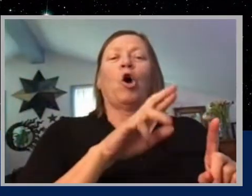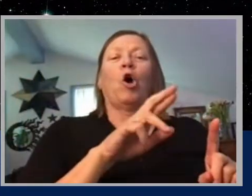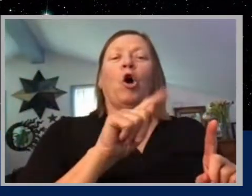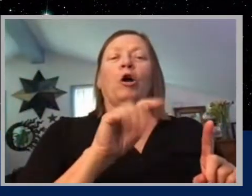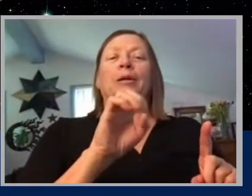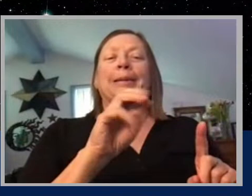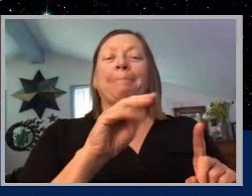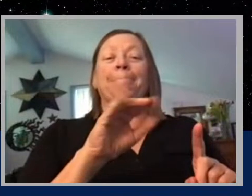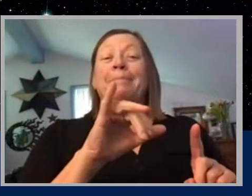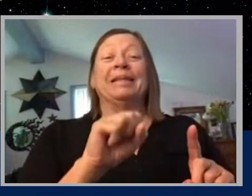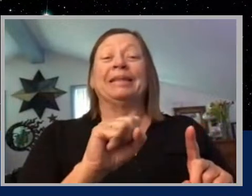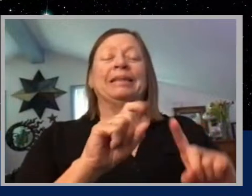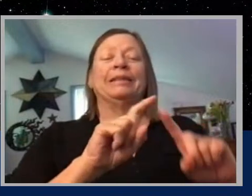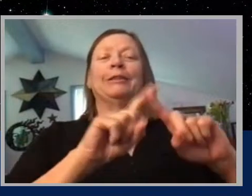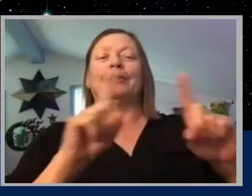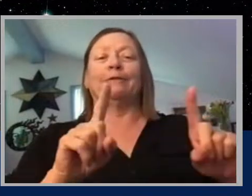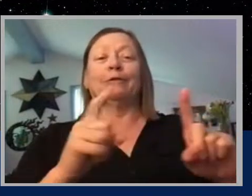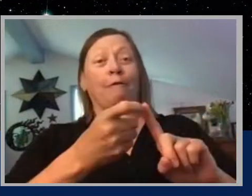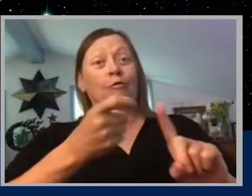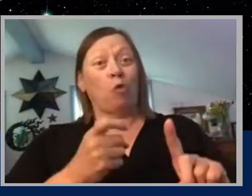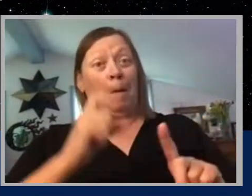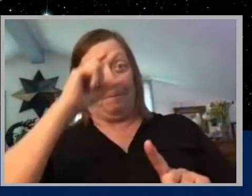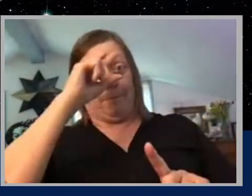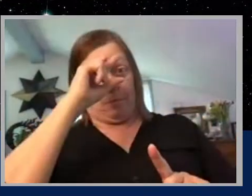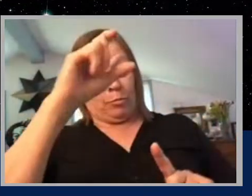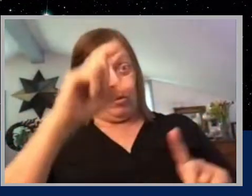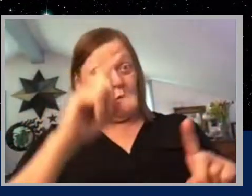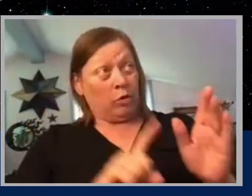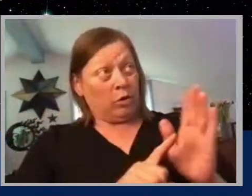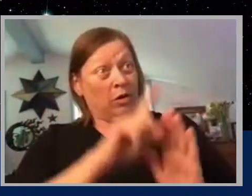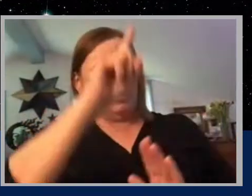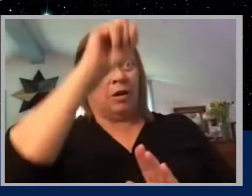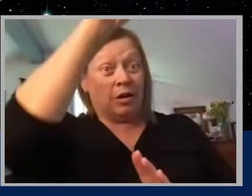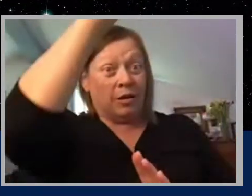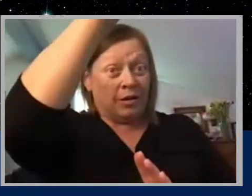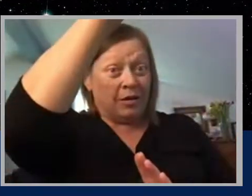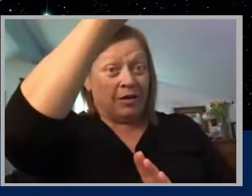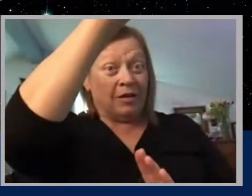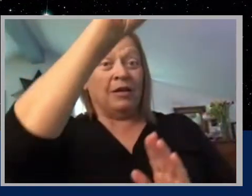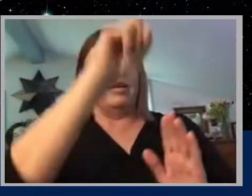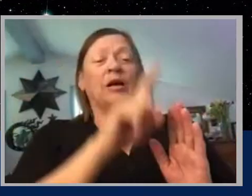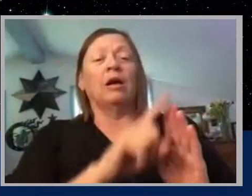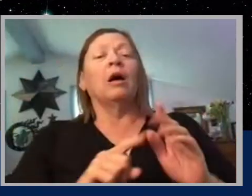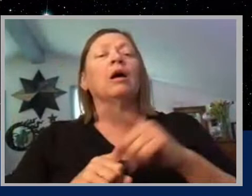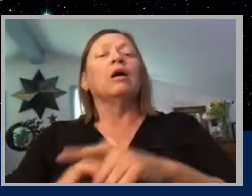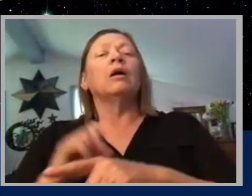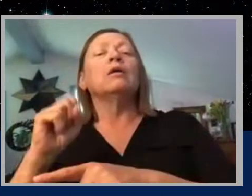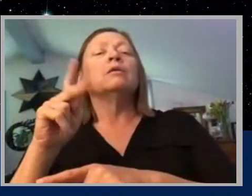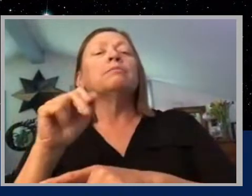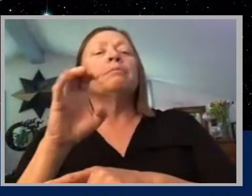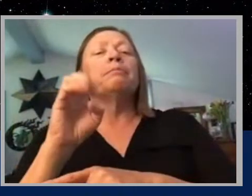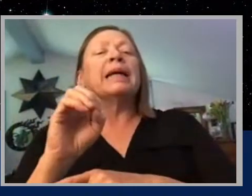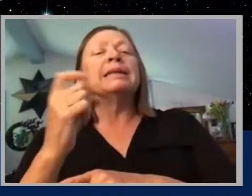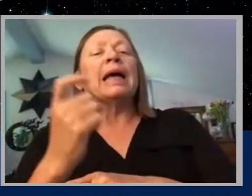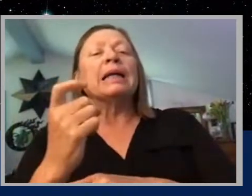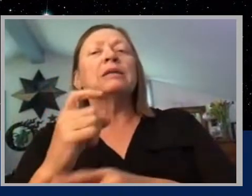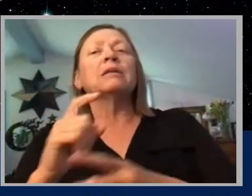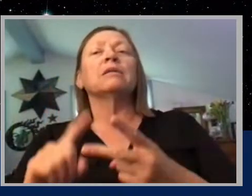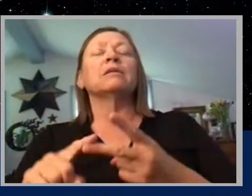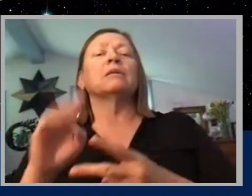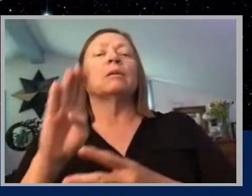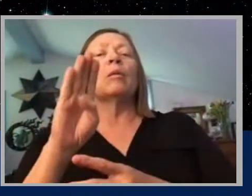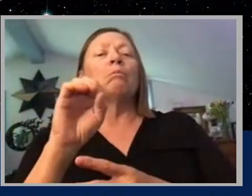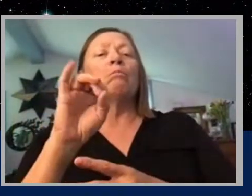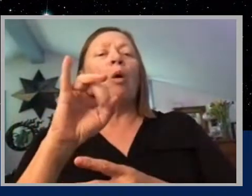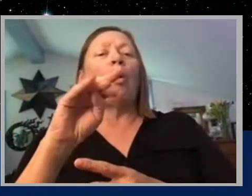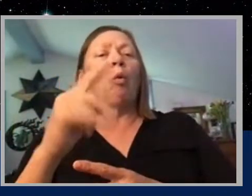it. SpaceX and Boeing can delay their return based on what the weather conditions are. So they can